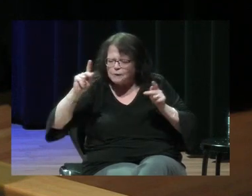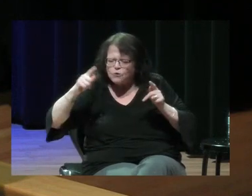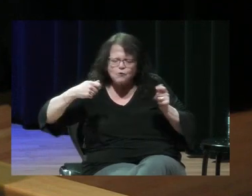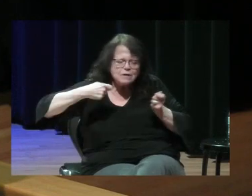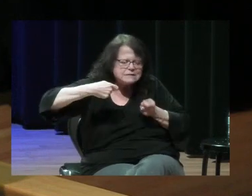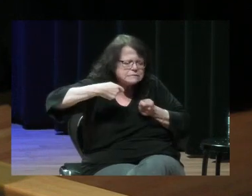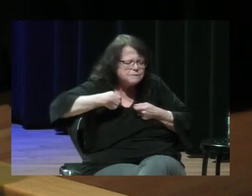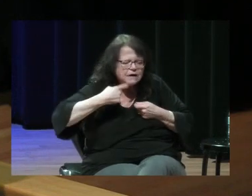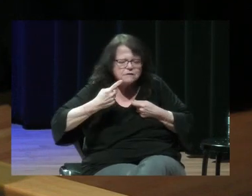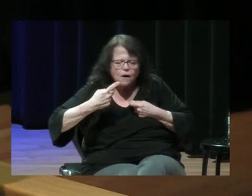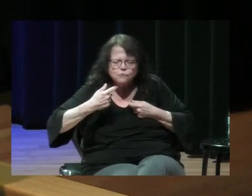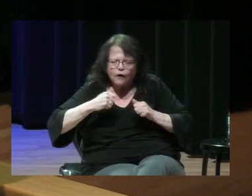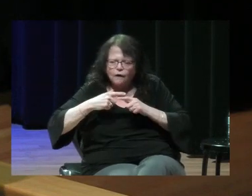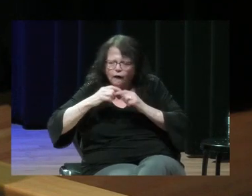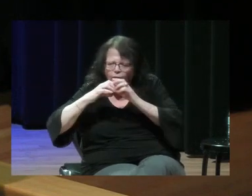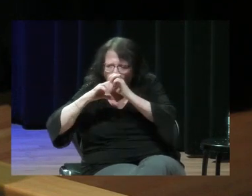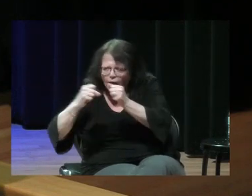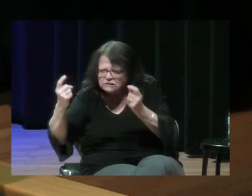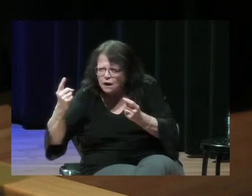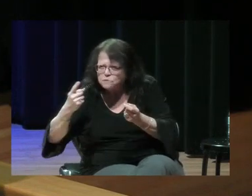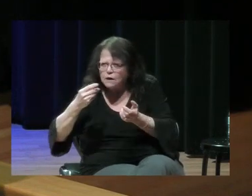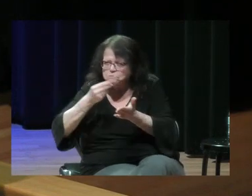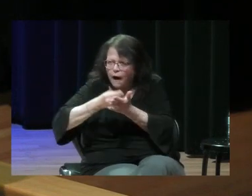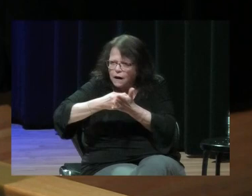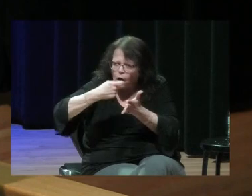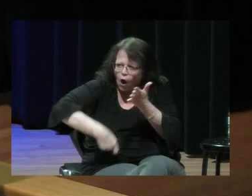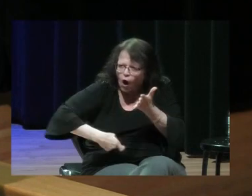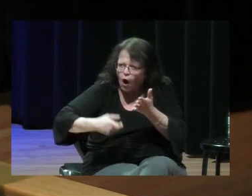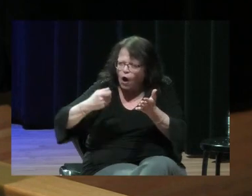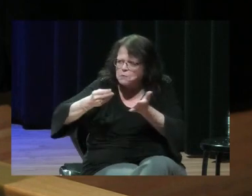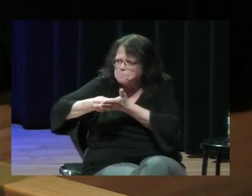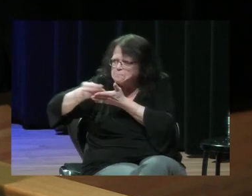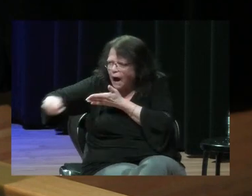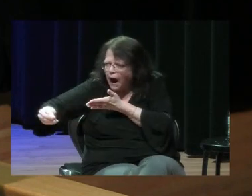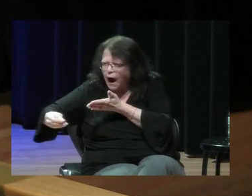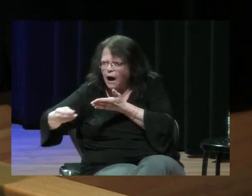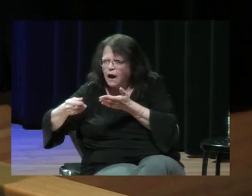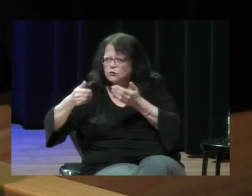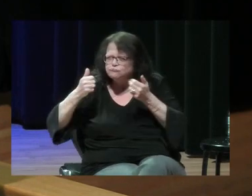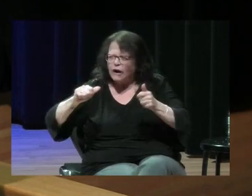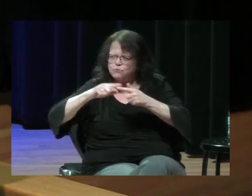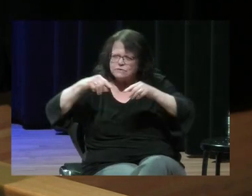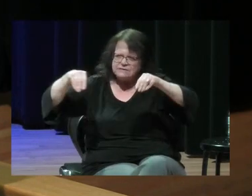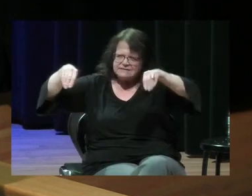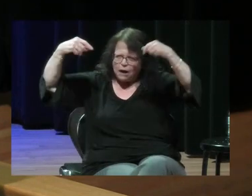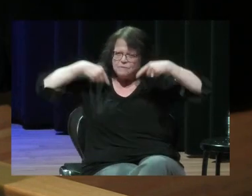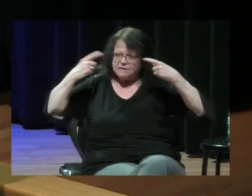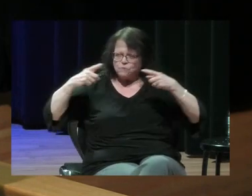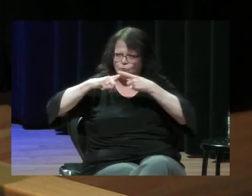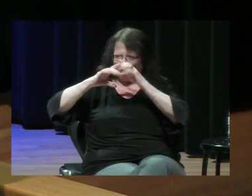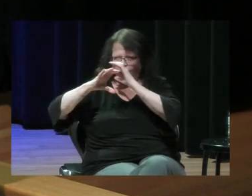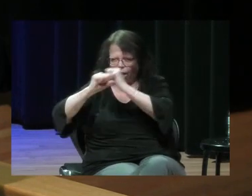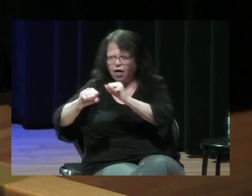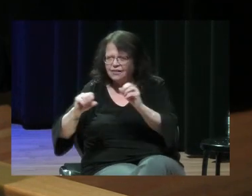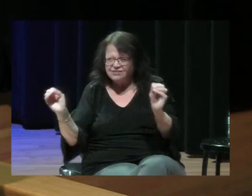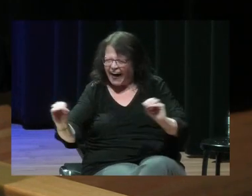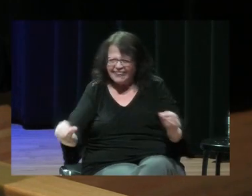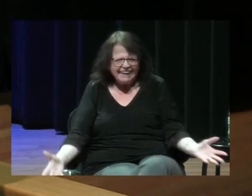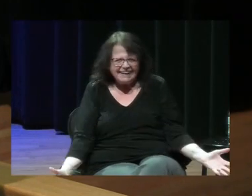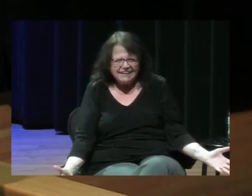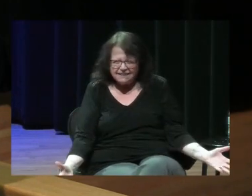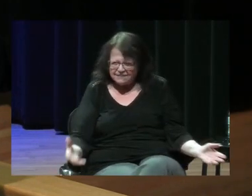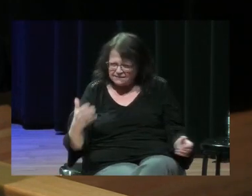the work we're going to talk about tonight, where we are engaging with each other in a long game. I'm going to give you